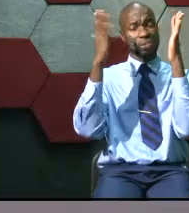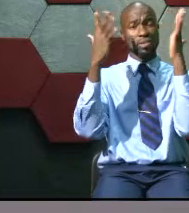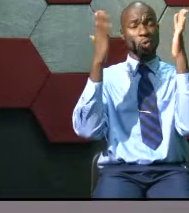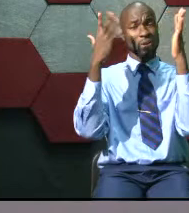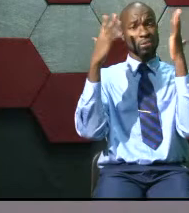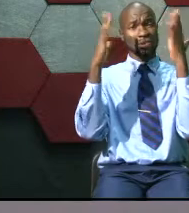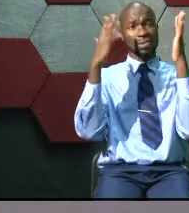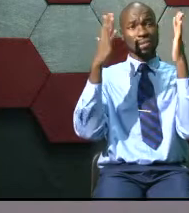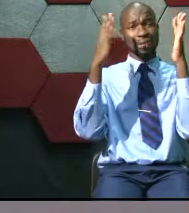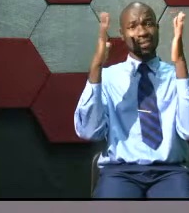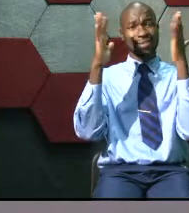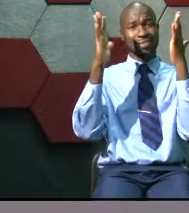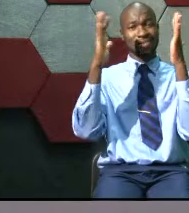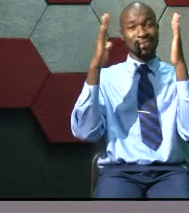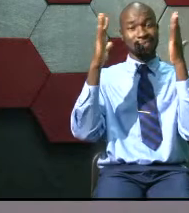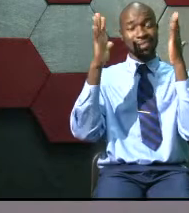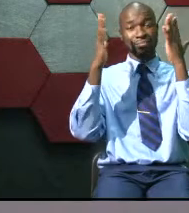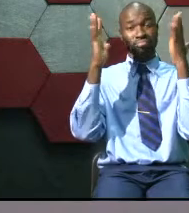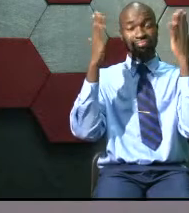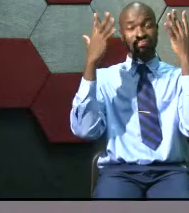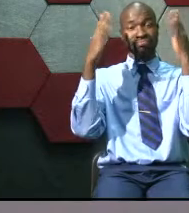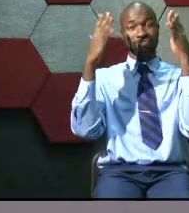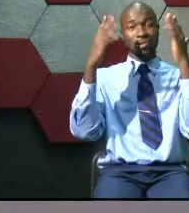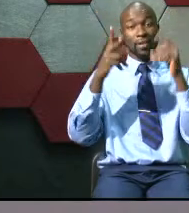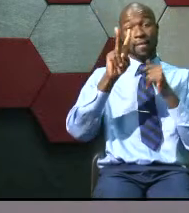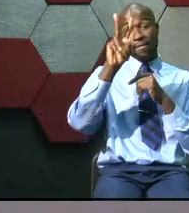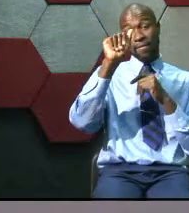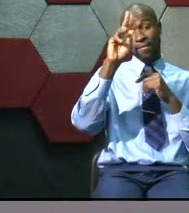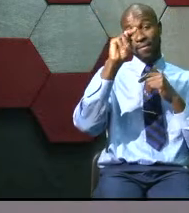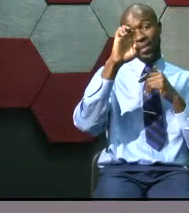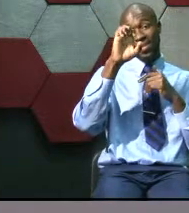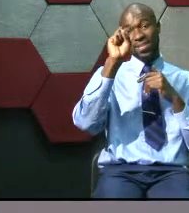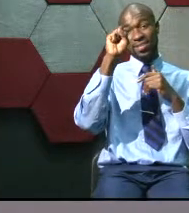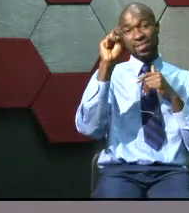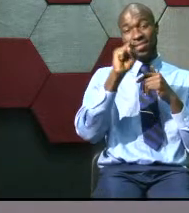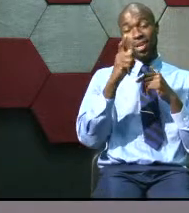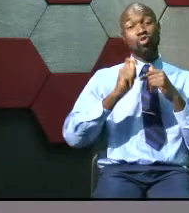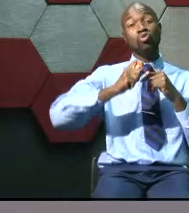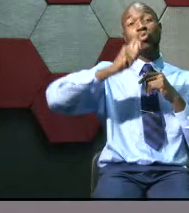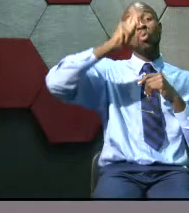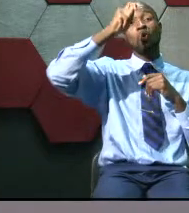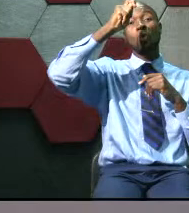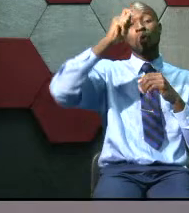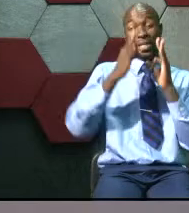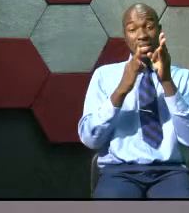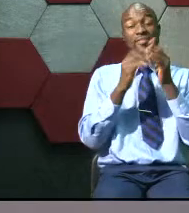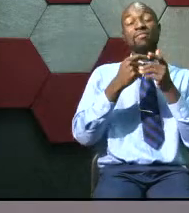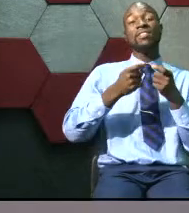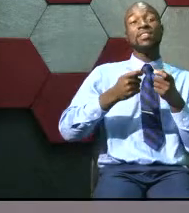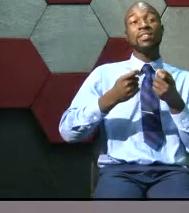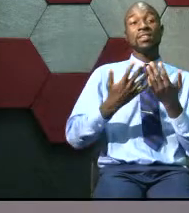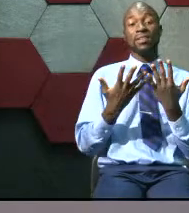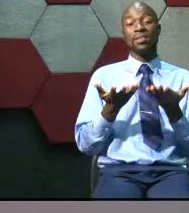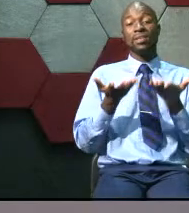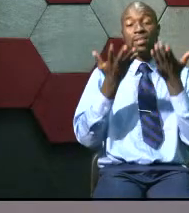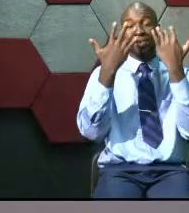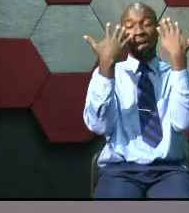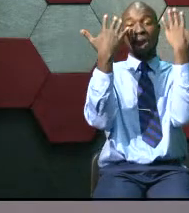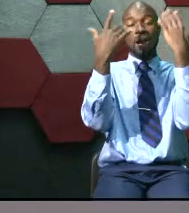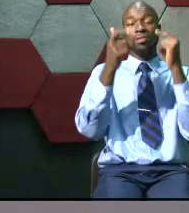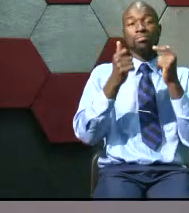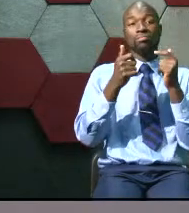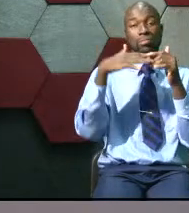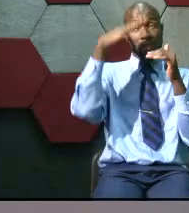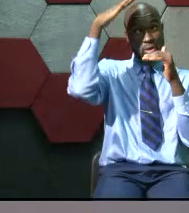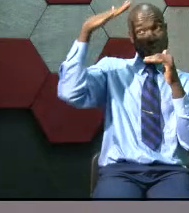Congratulations! Let's give them. But Vanessa is actually quite tall, so if she goes too high, we'll really raise the roof. We'll really raise